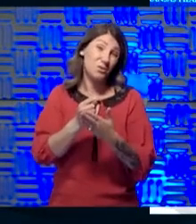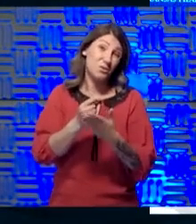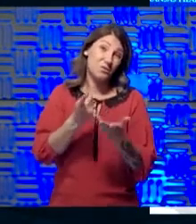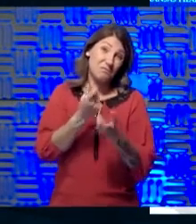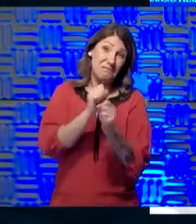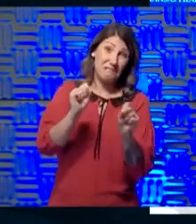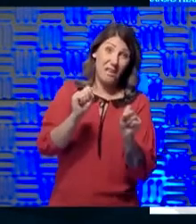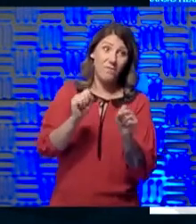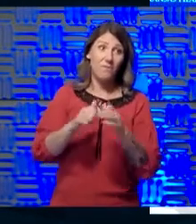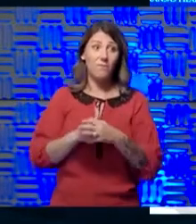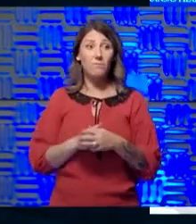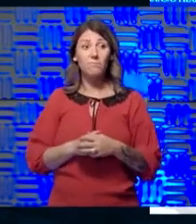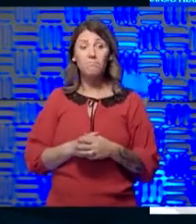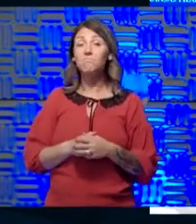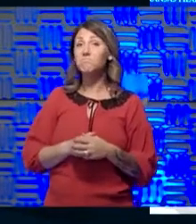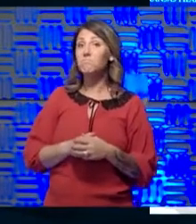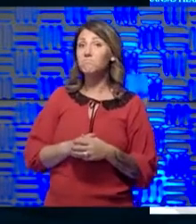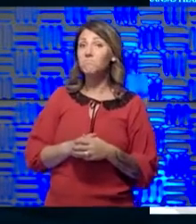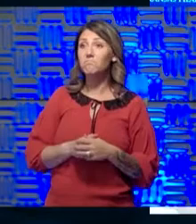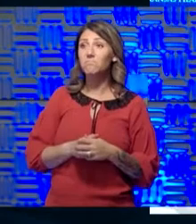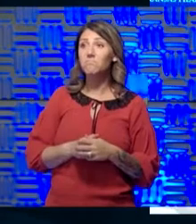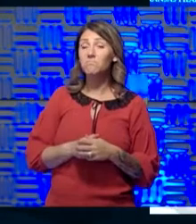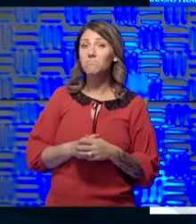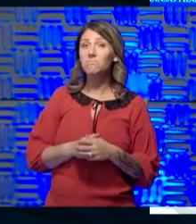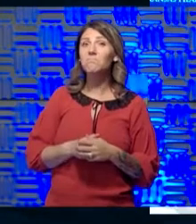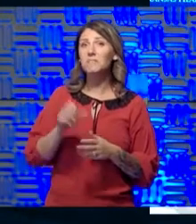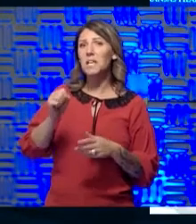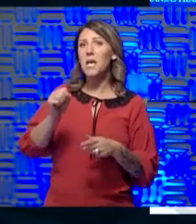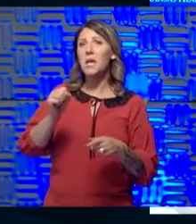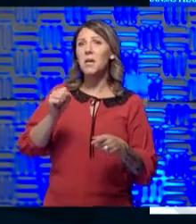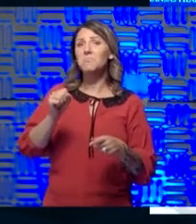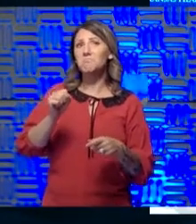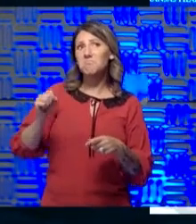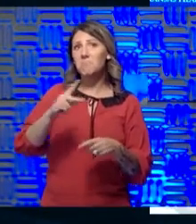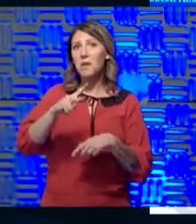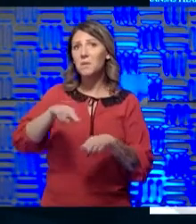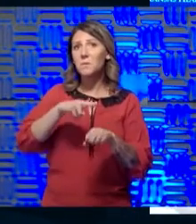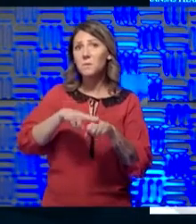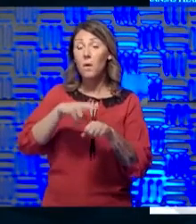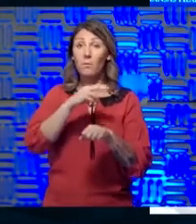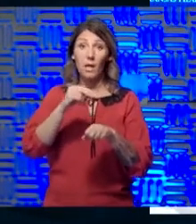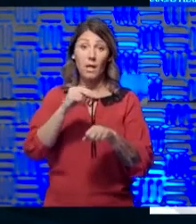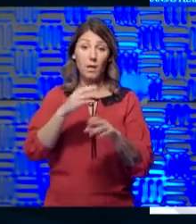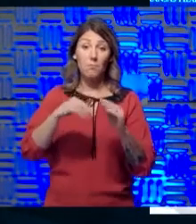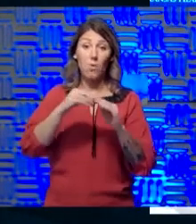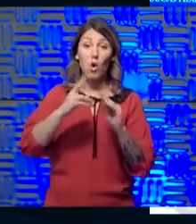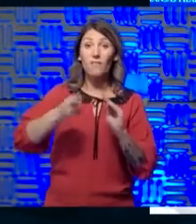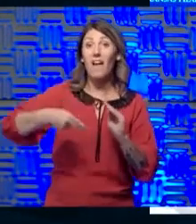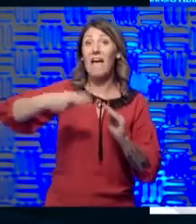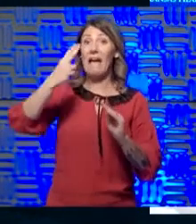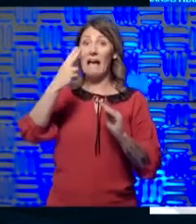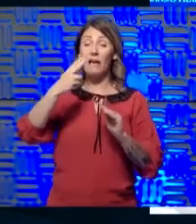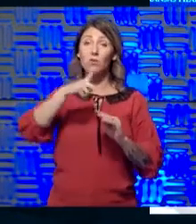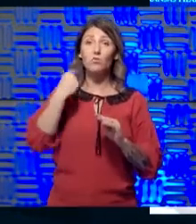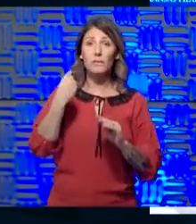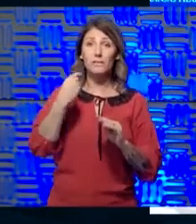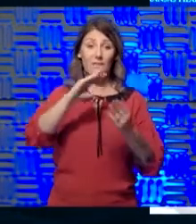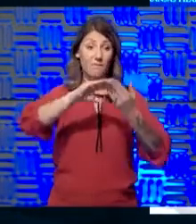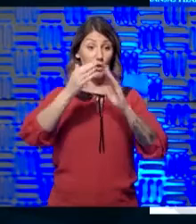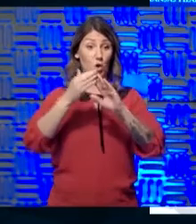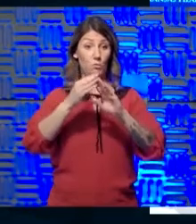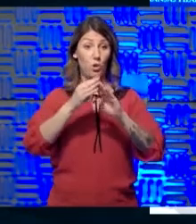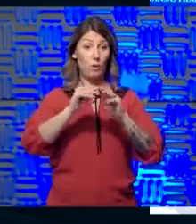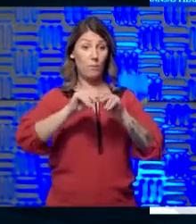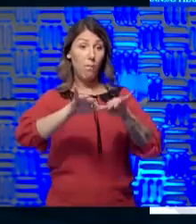that standpoint. Probably back to normal, and probably at a higher risk of community acquiring it